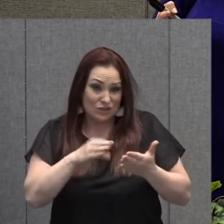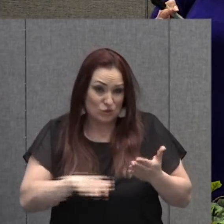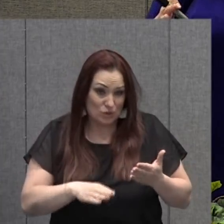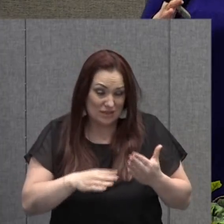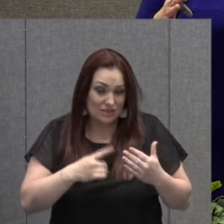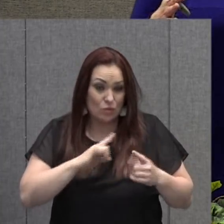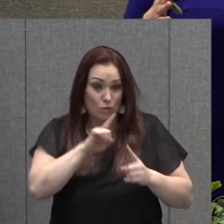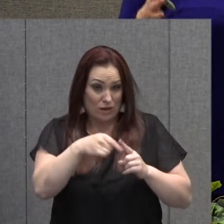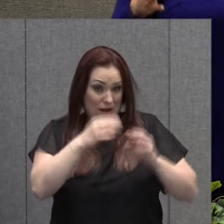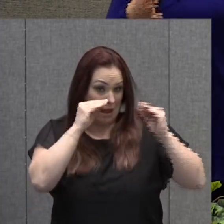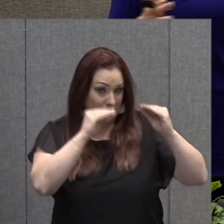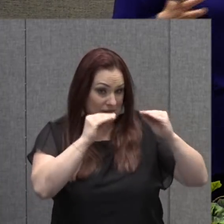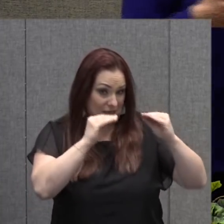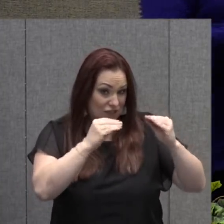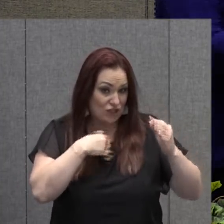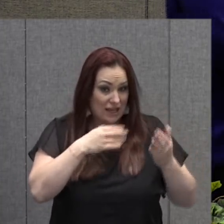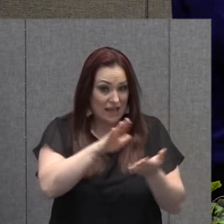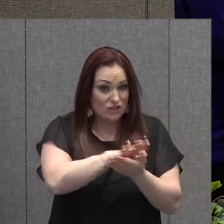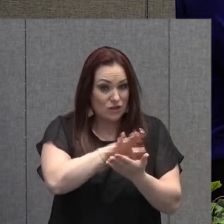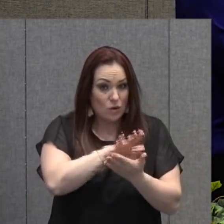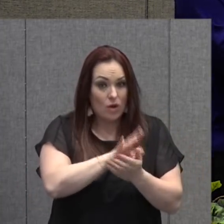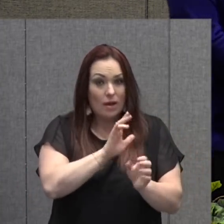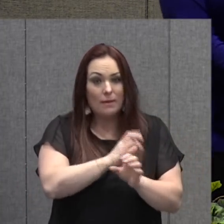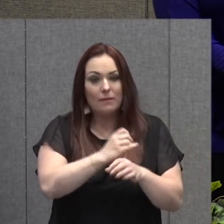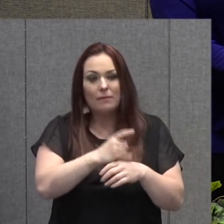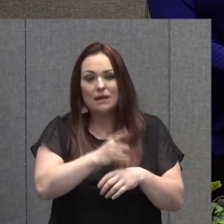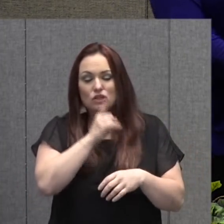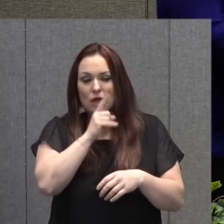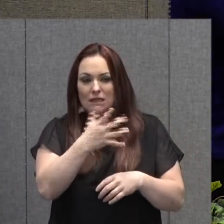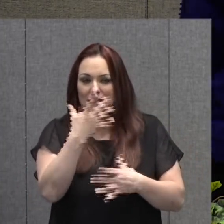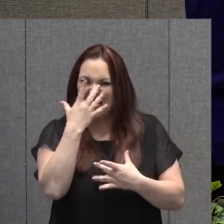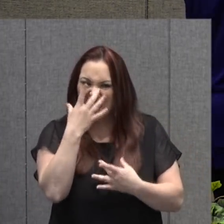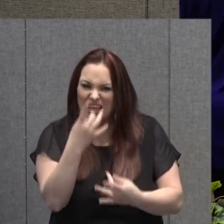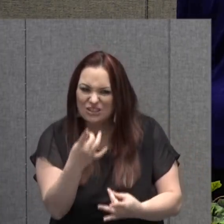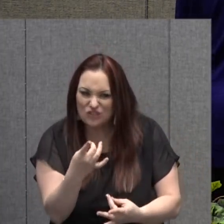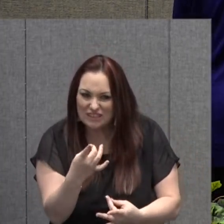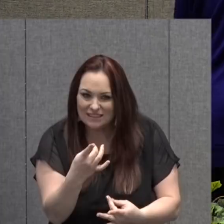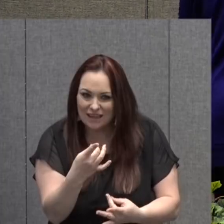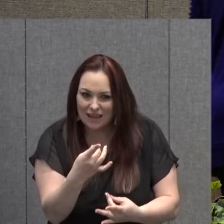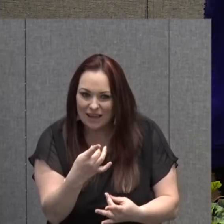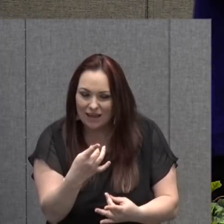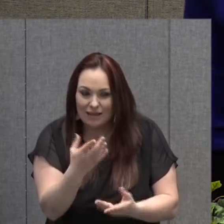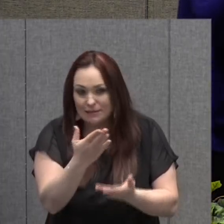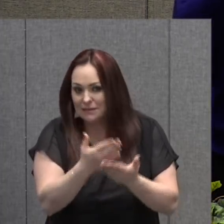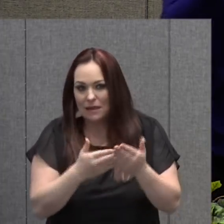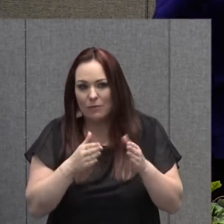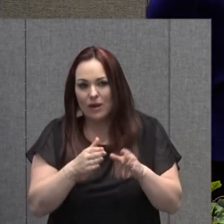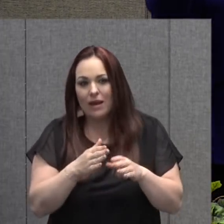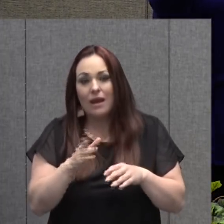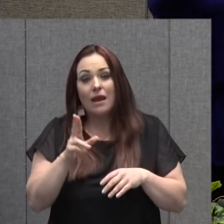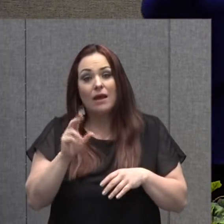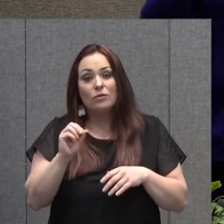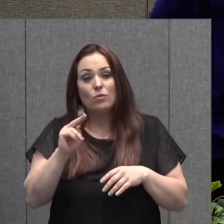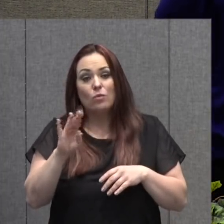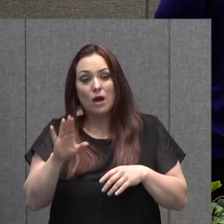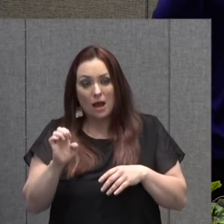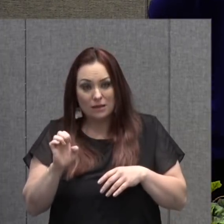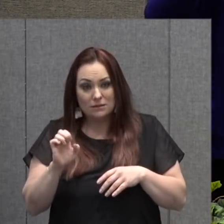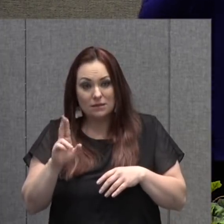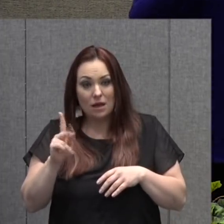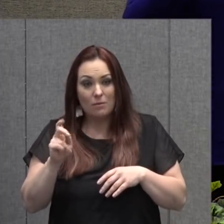at school is you want to make sure it's interesting in some way. And a lot of times, once upon a time is its own. It's a